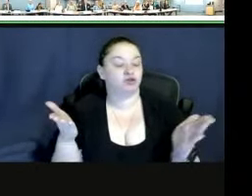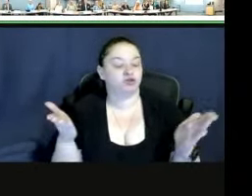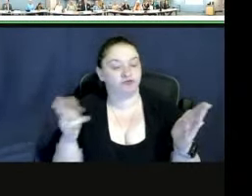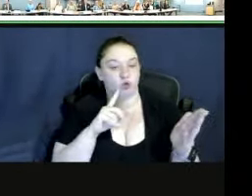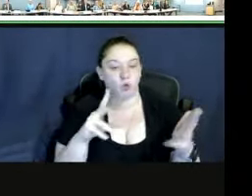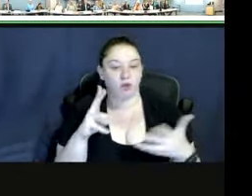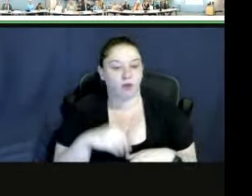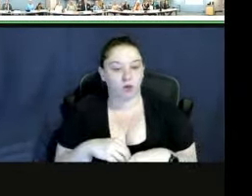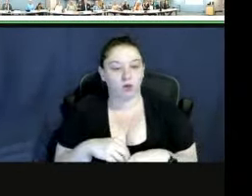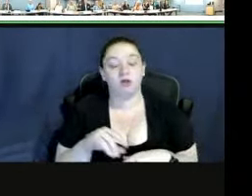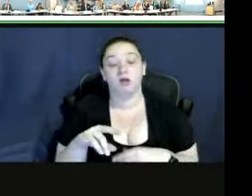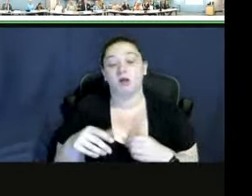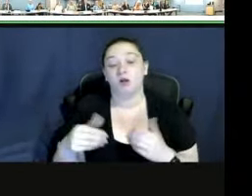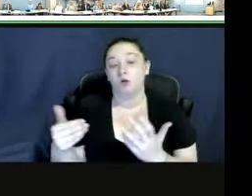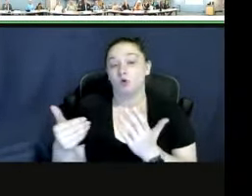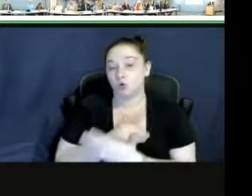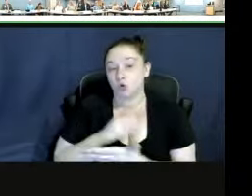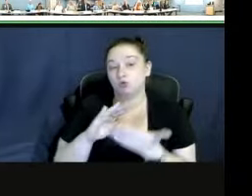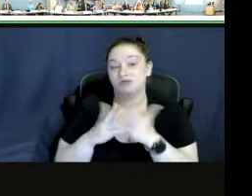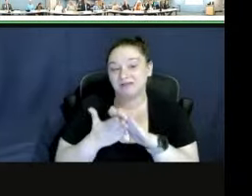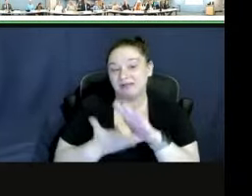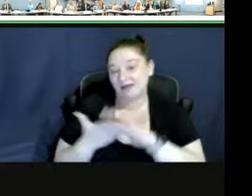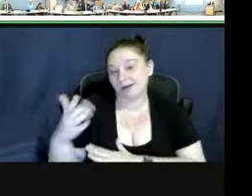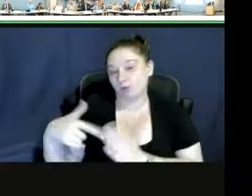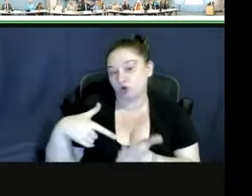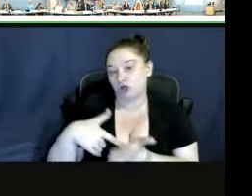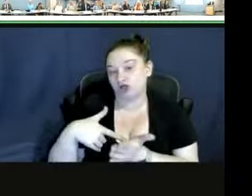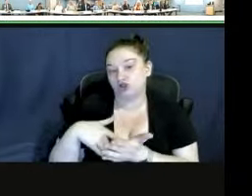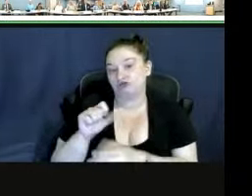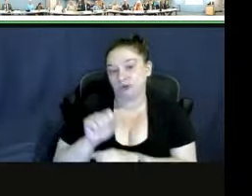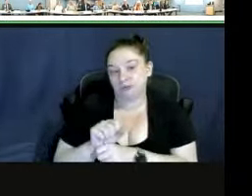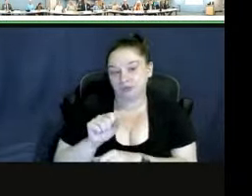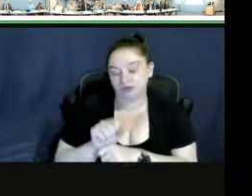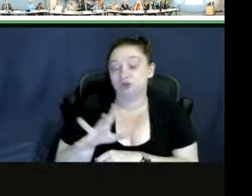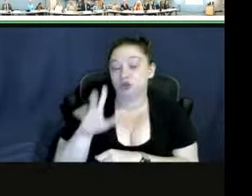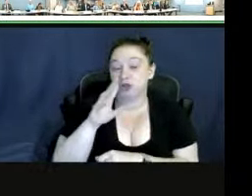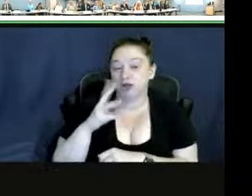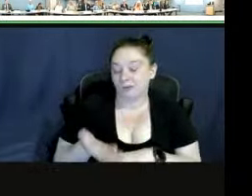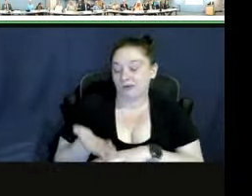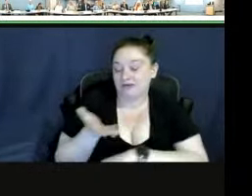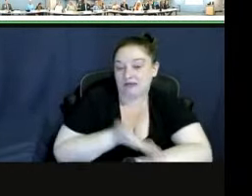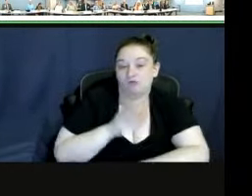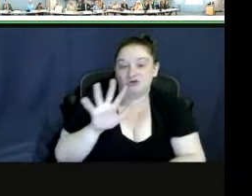for the new city operations fee position, so the city operations fee was increased in July to